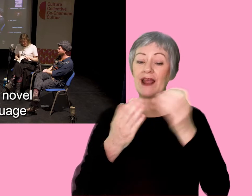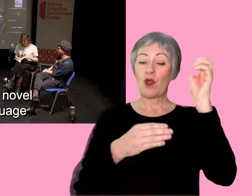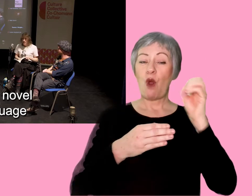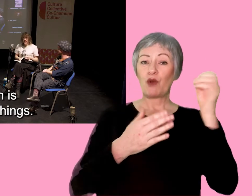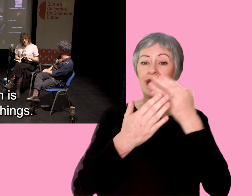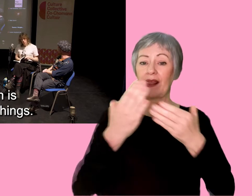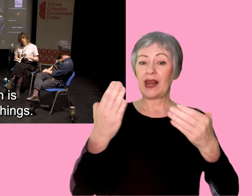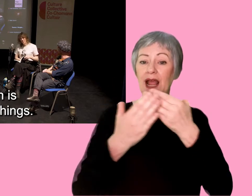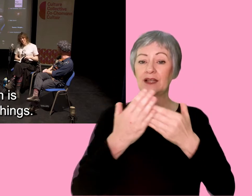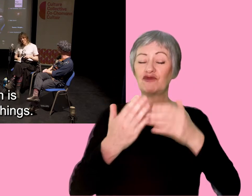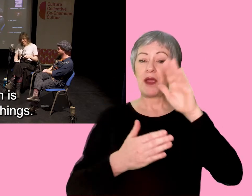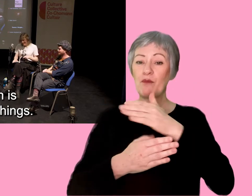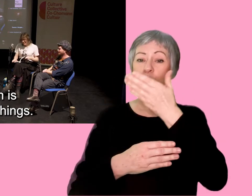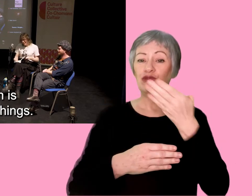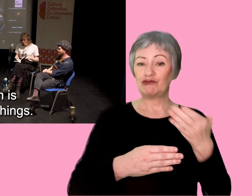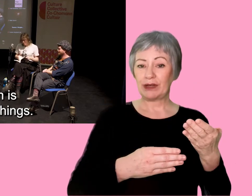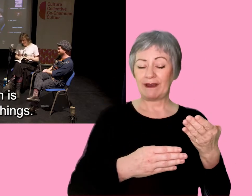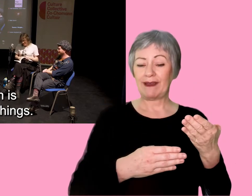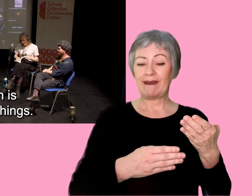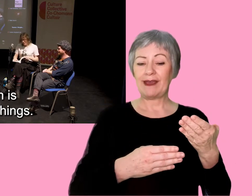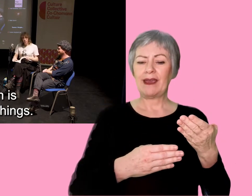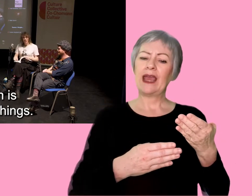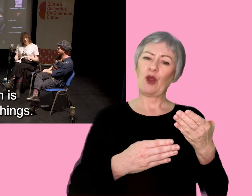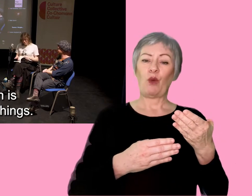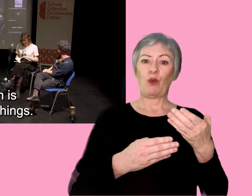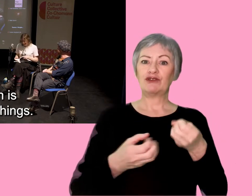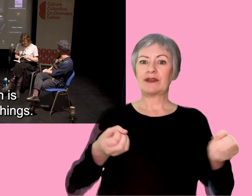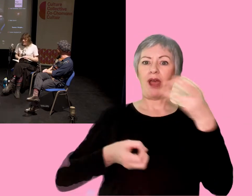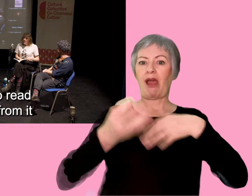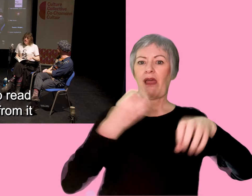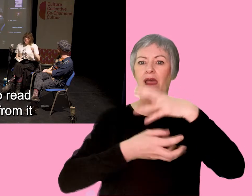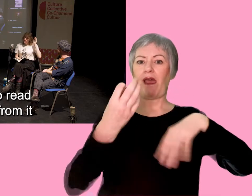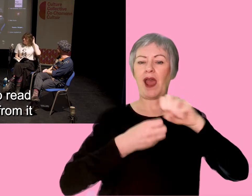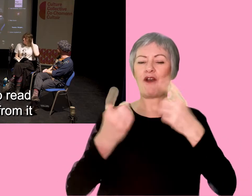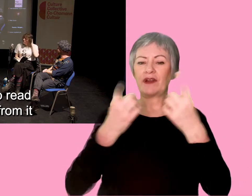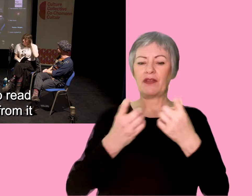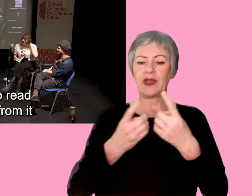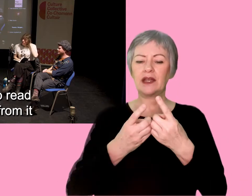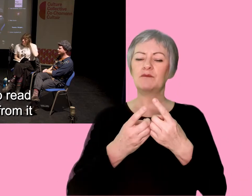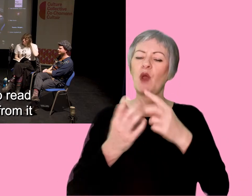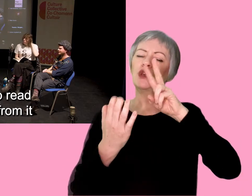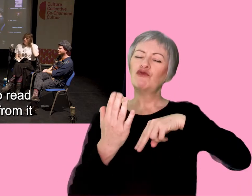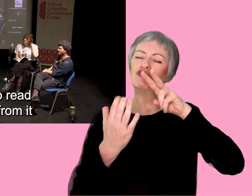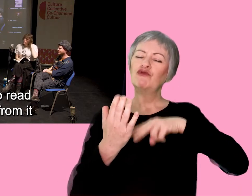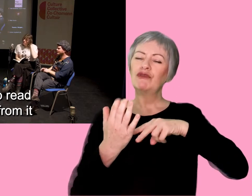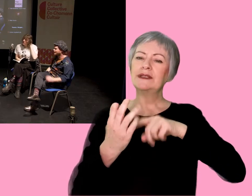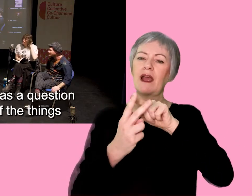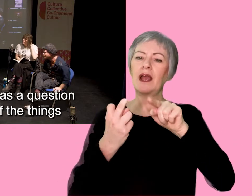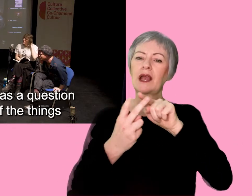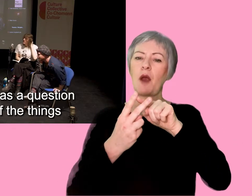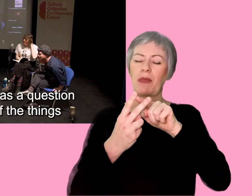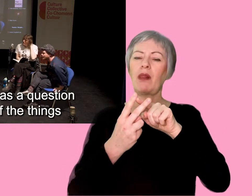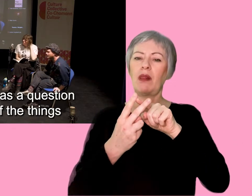language, in poetry, which is a bit of a pile-up of things. And I just wanted to read a couple of poems from it